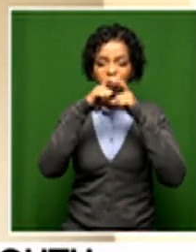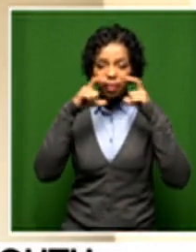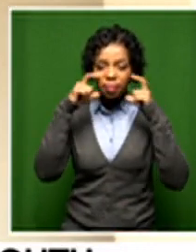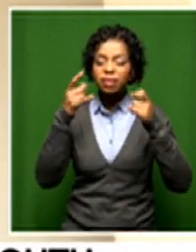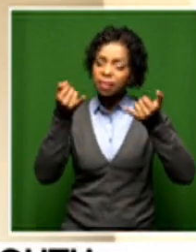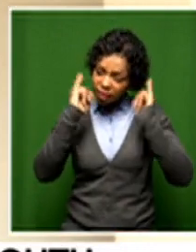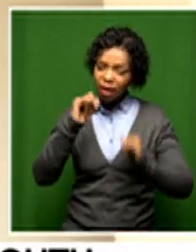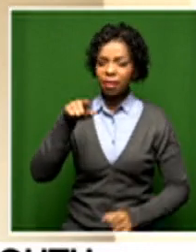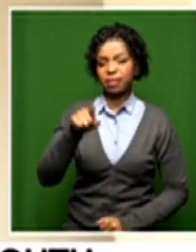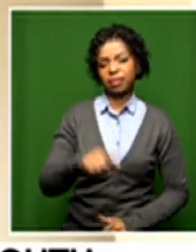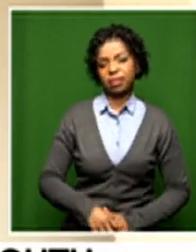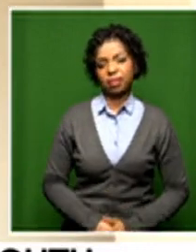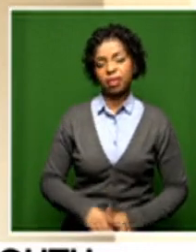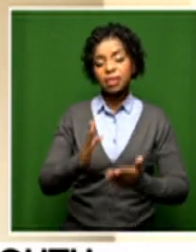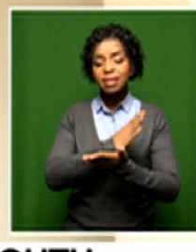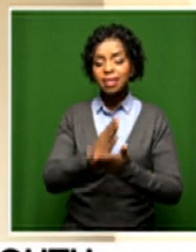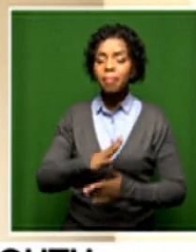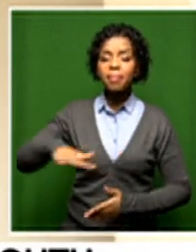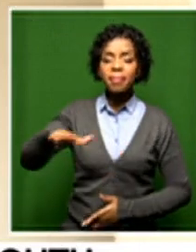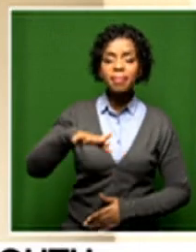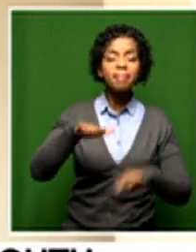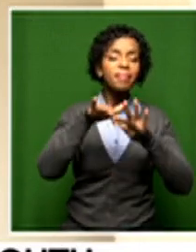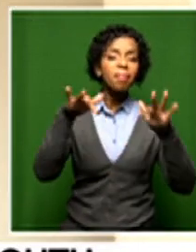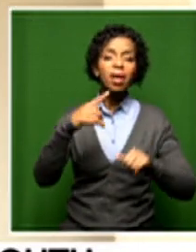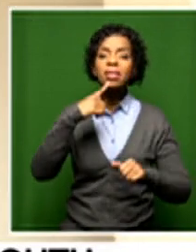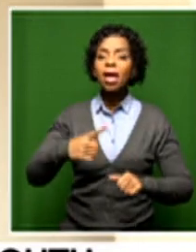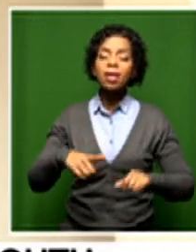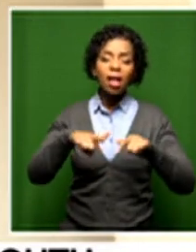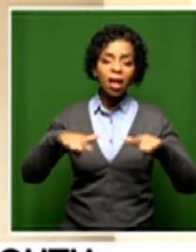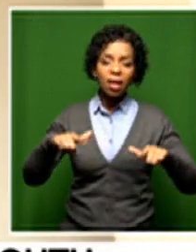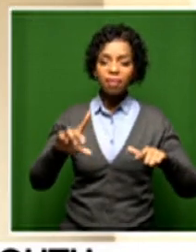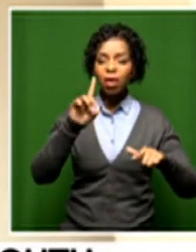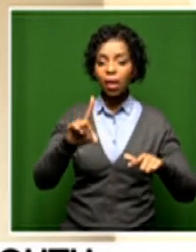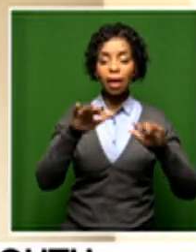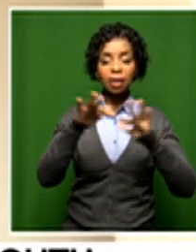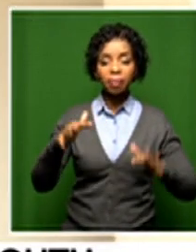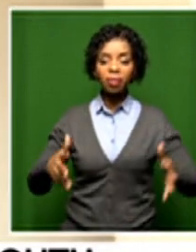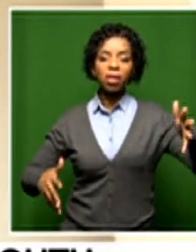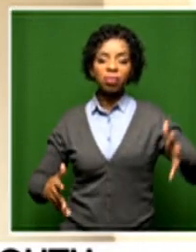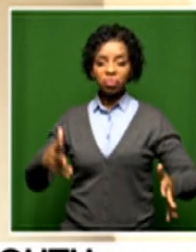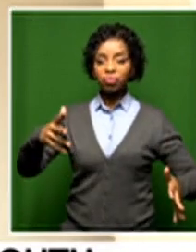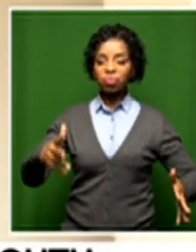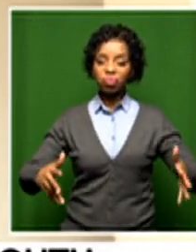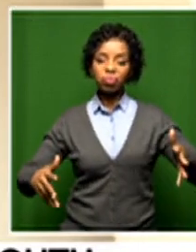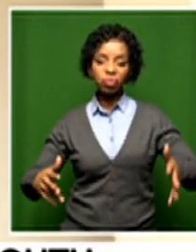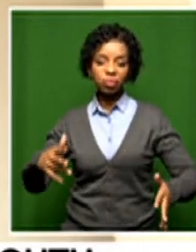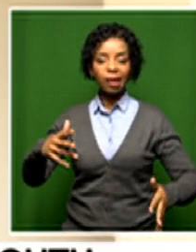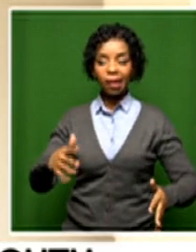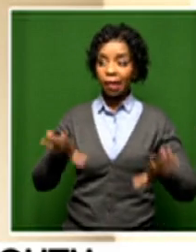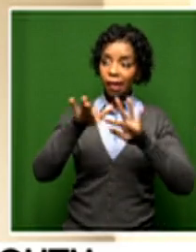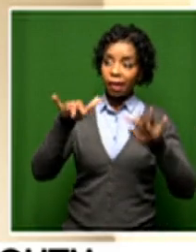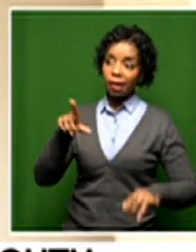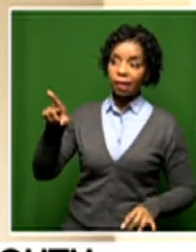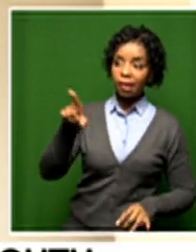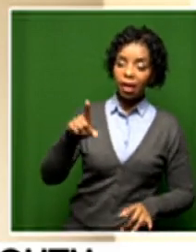some areas, people have they think that we said level 1. So you got people out there having lots